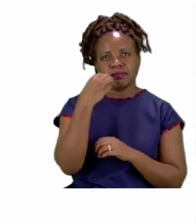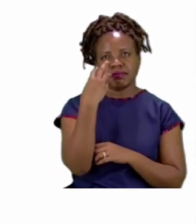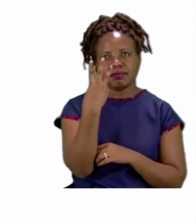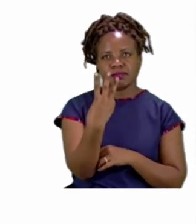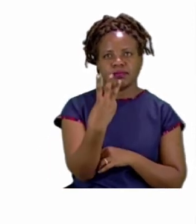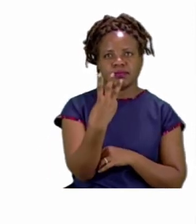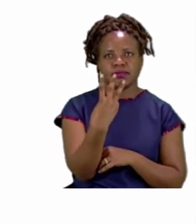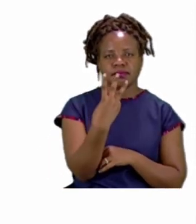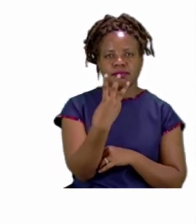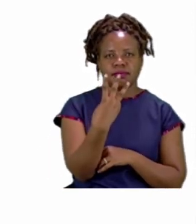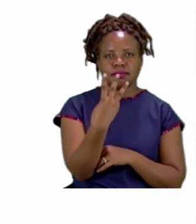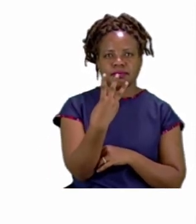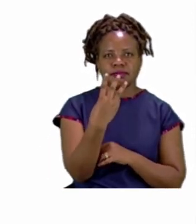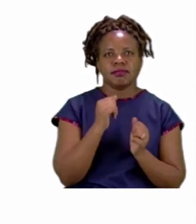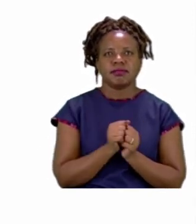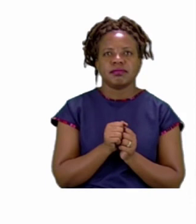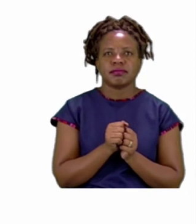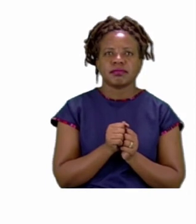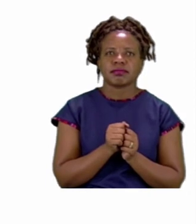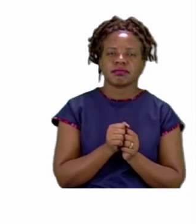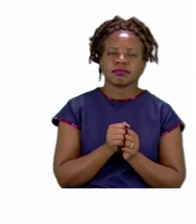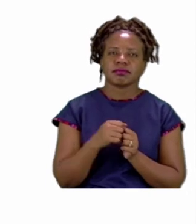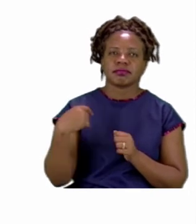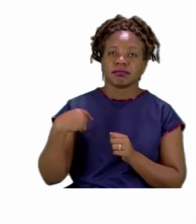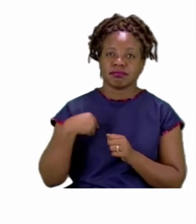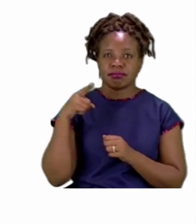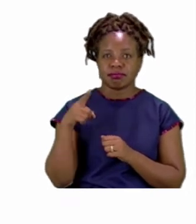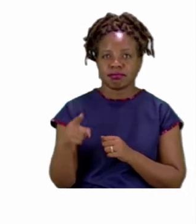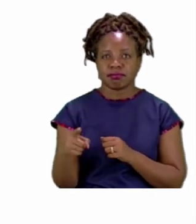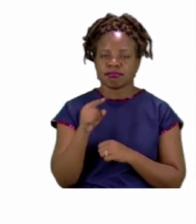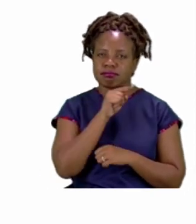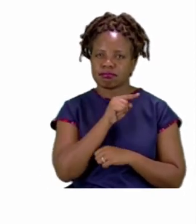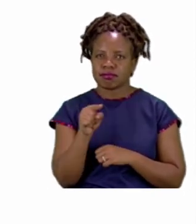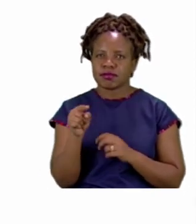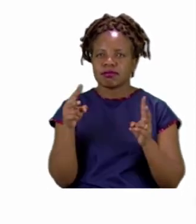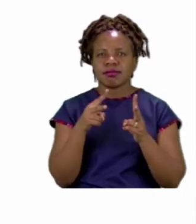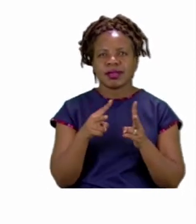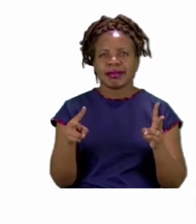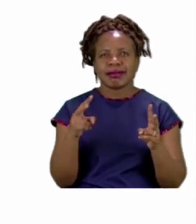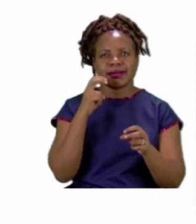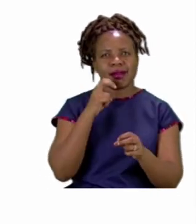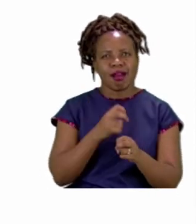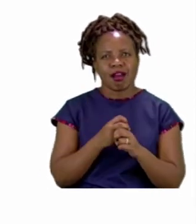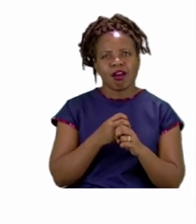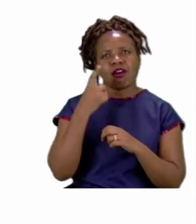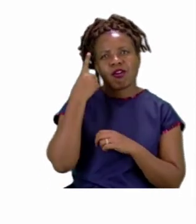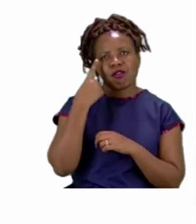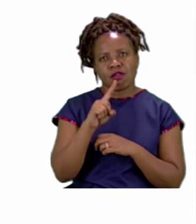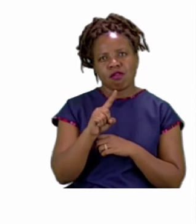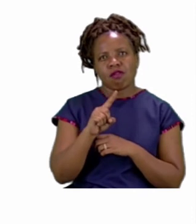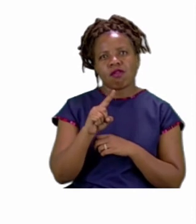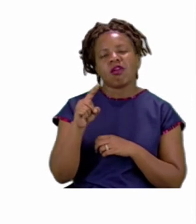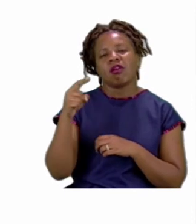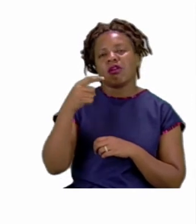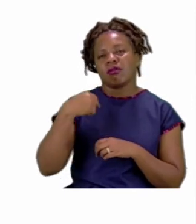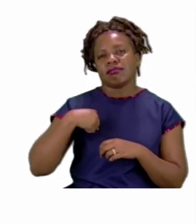three. Number three says, let's read it together. He dash very hard for his